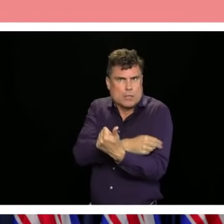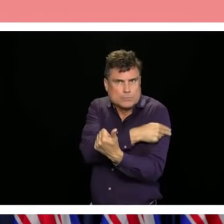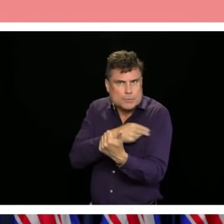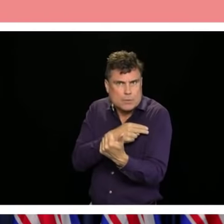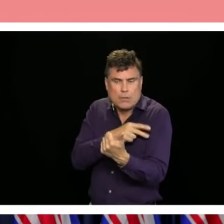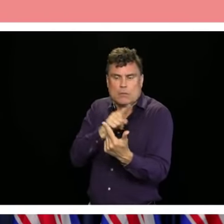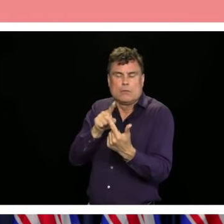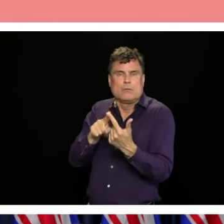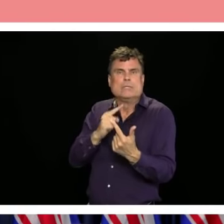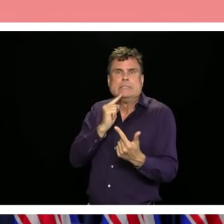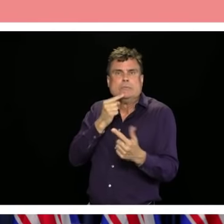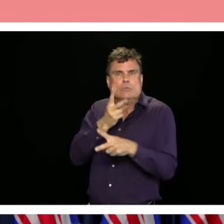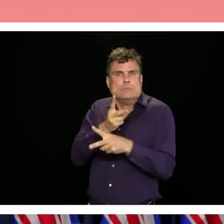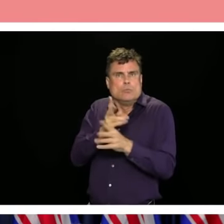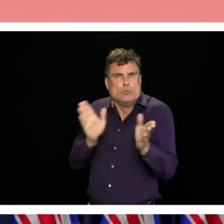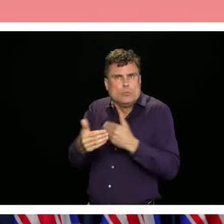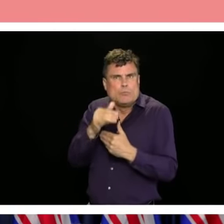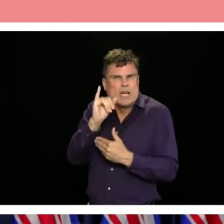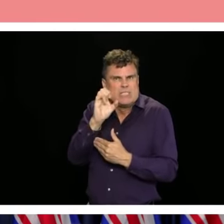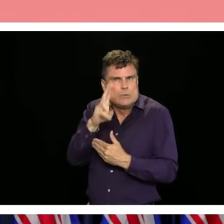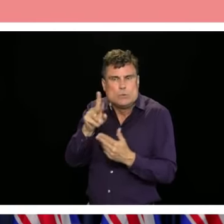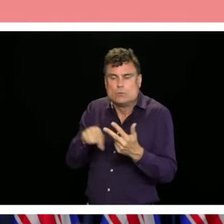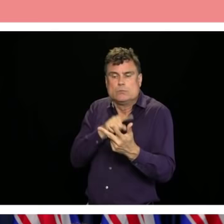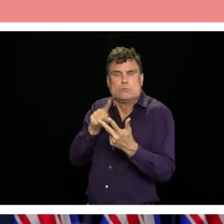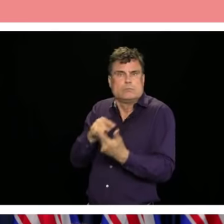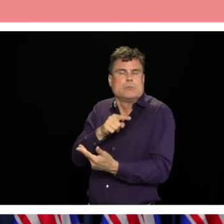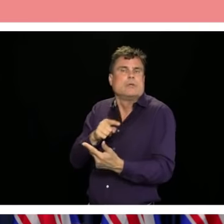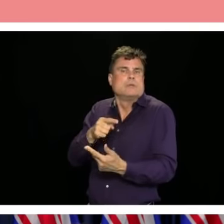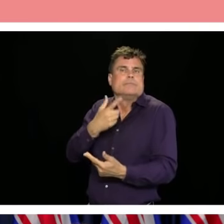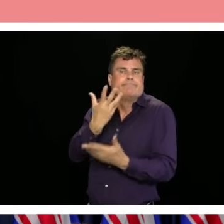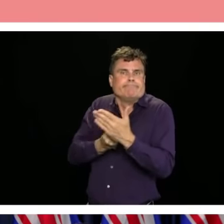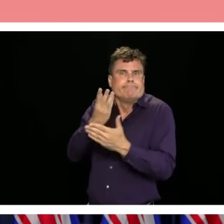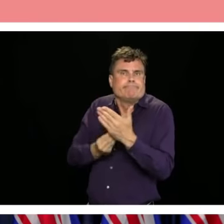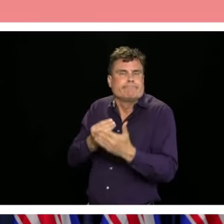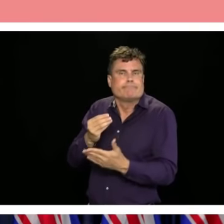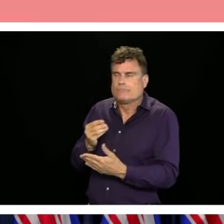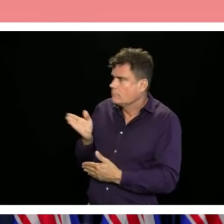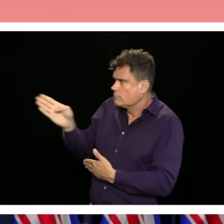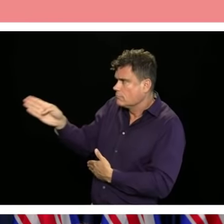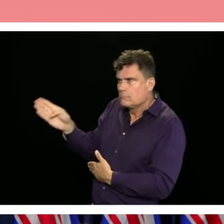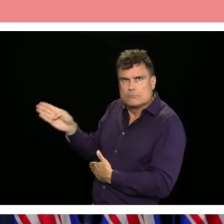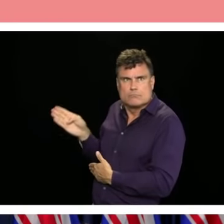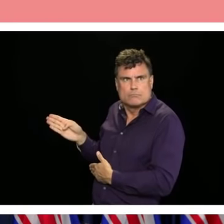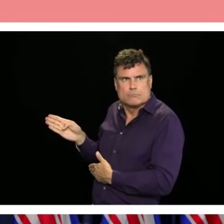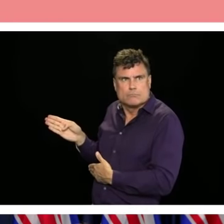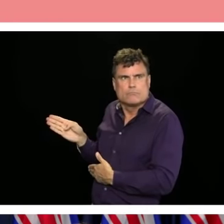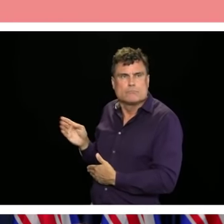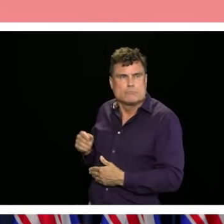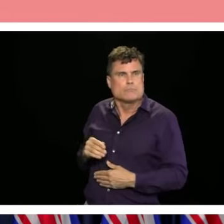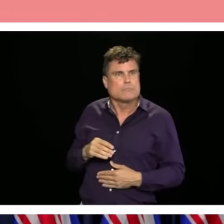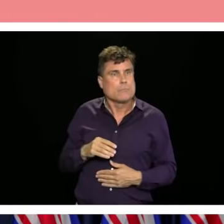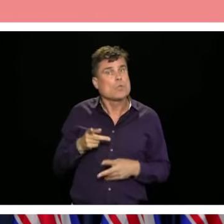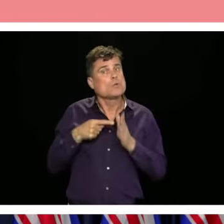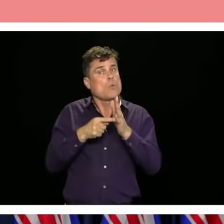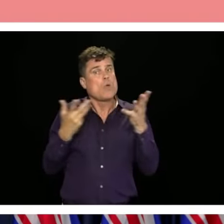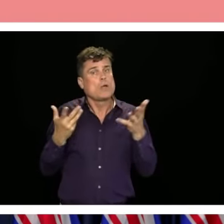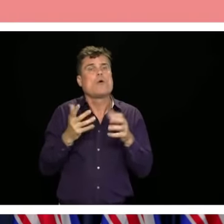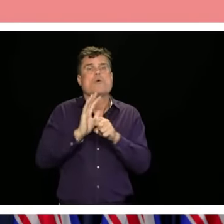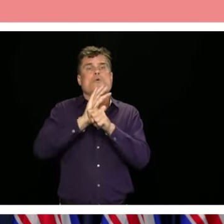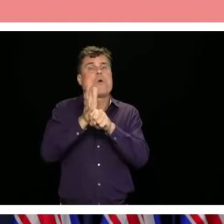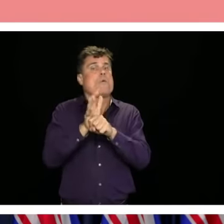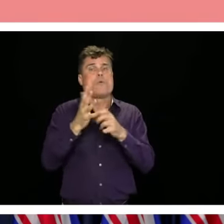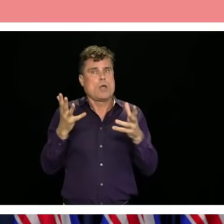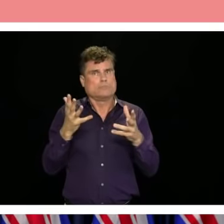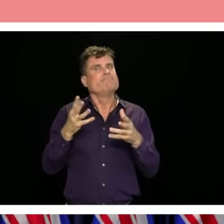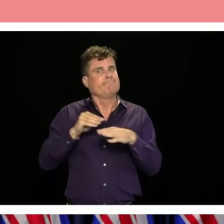And much of that reflects the fact that this has caused many deaths in older people and our elders in our long-term care